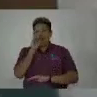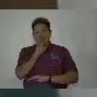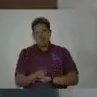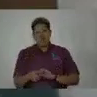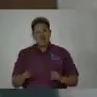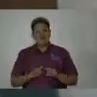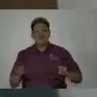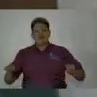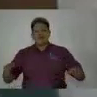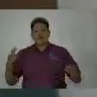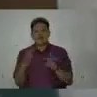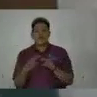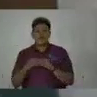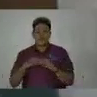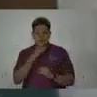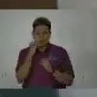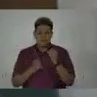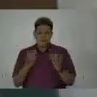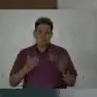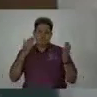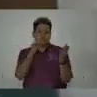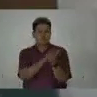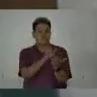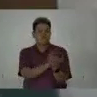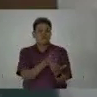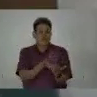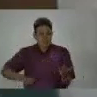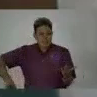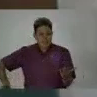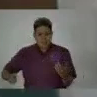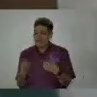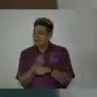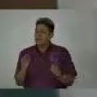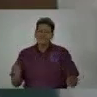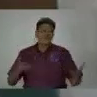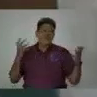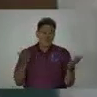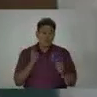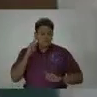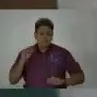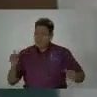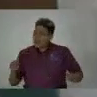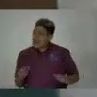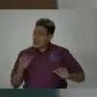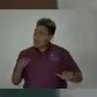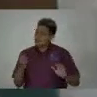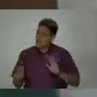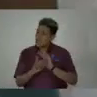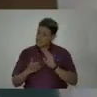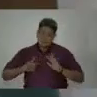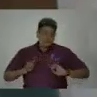they did not name me in their final recommendations. They made no recommendations for any actions against